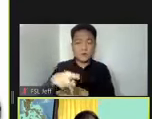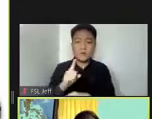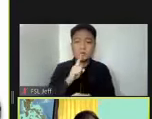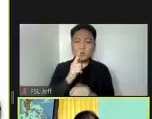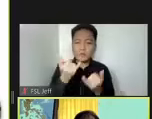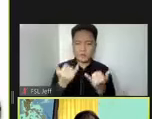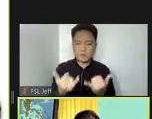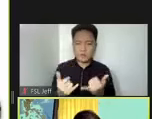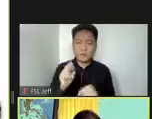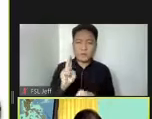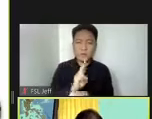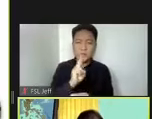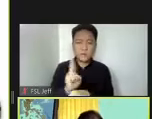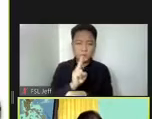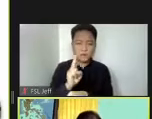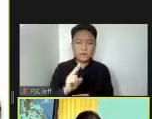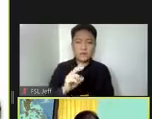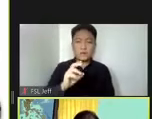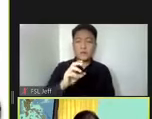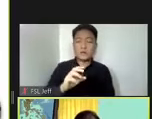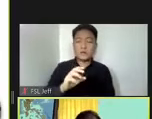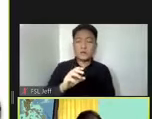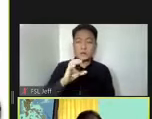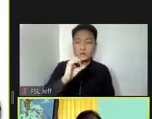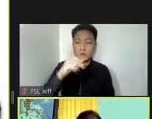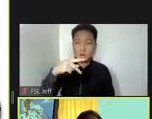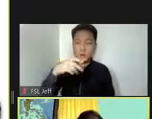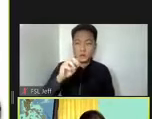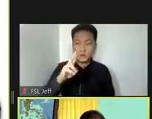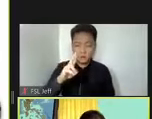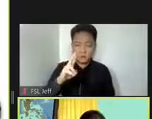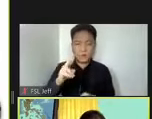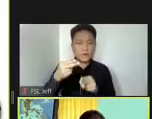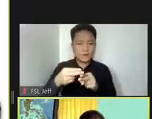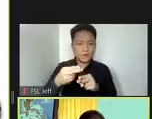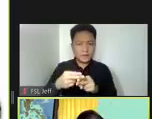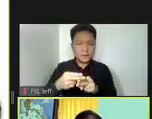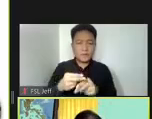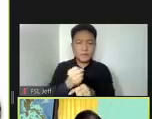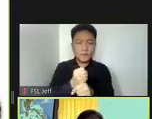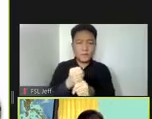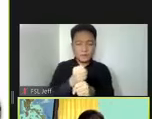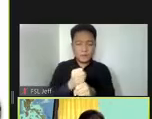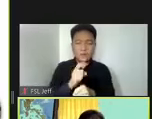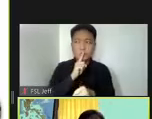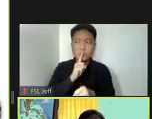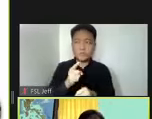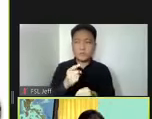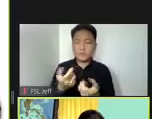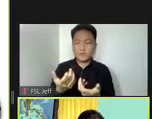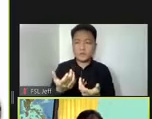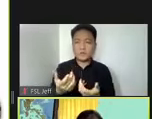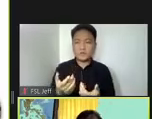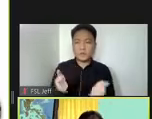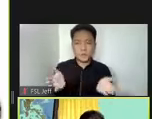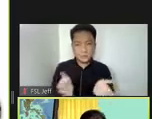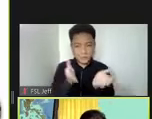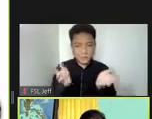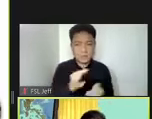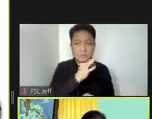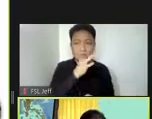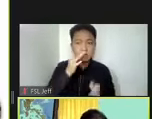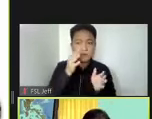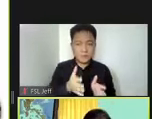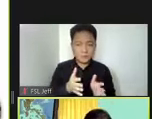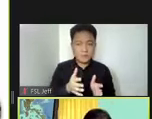We also encourage our farmers to have their farm GAP certified and to plant more indigenous forest